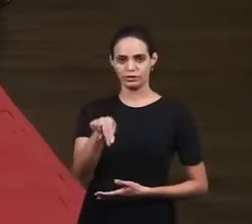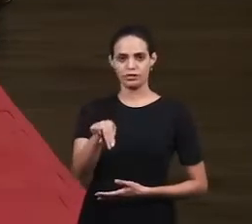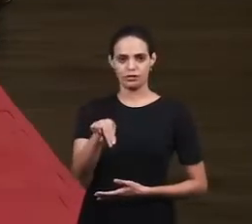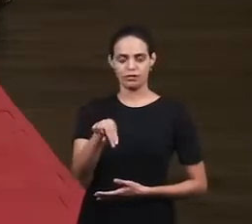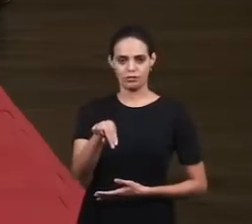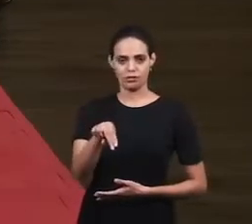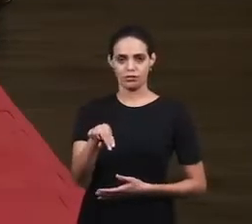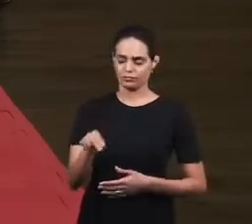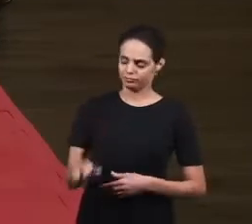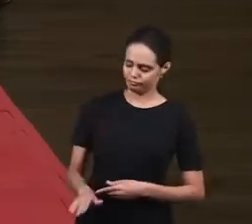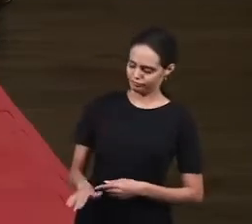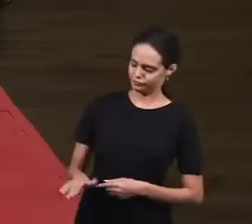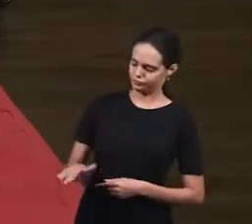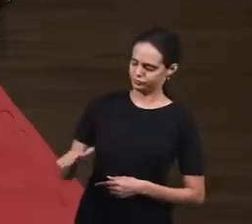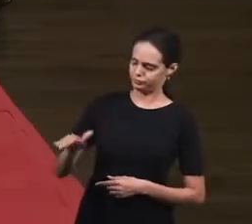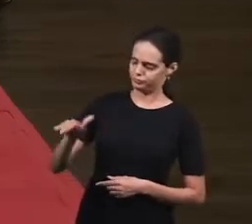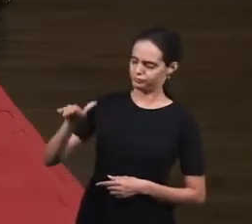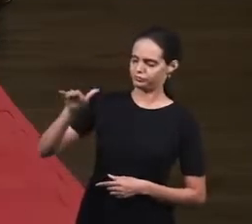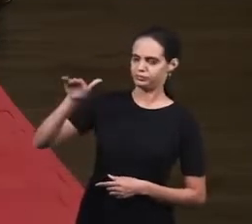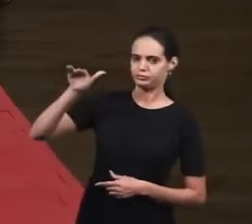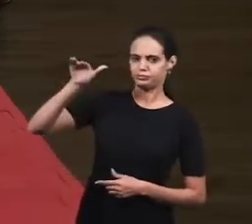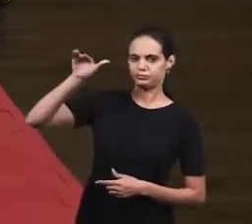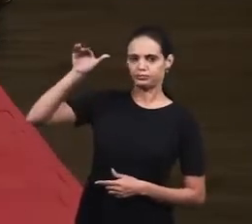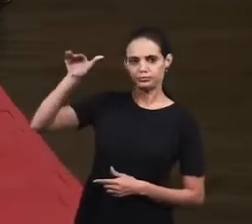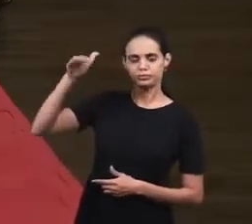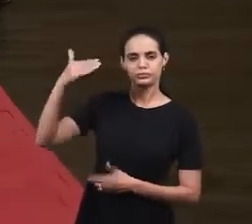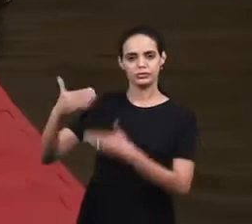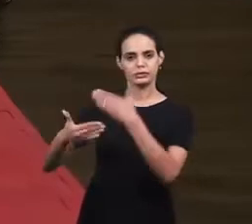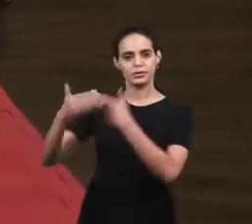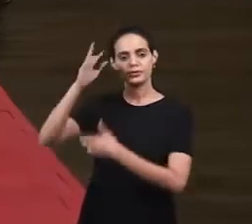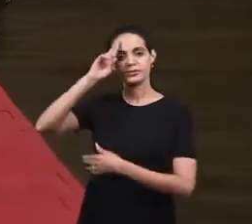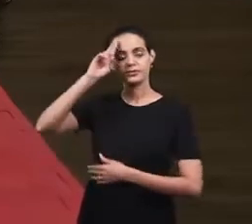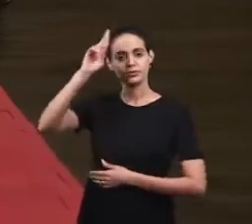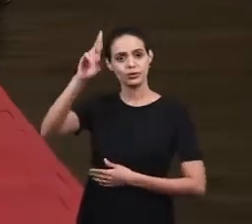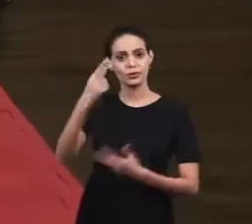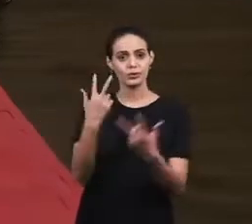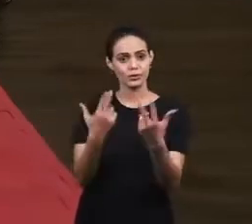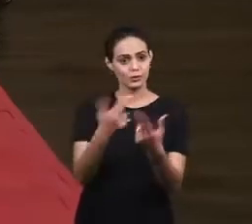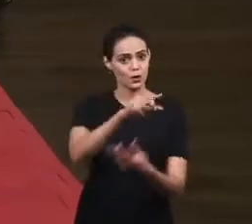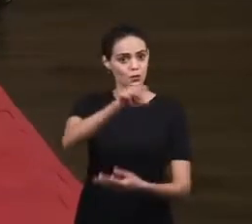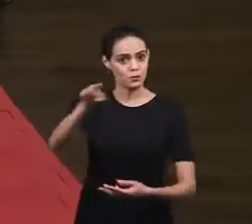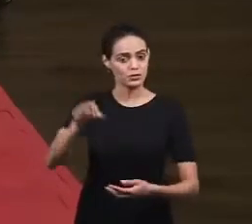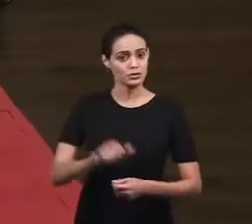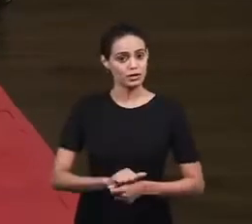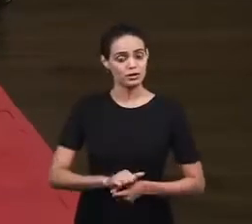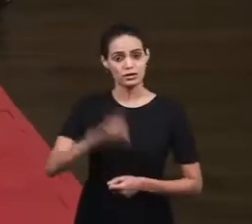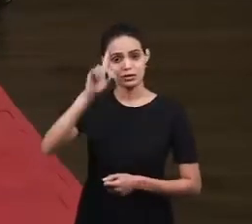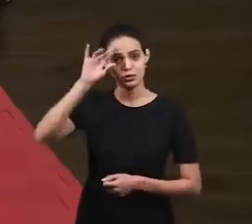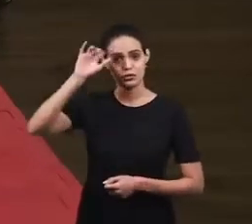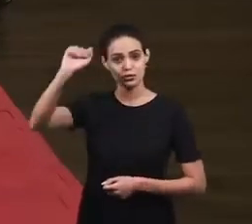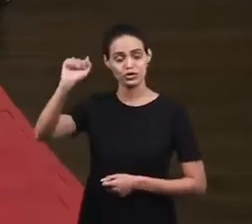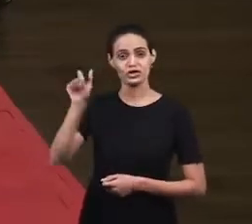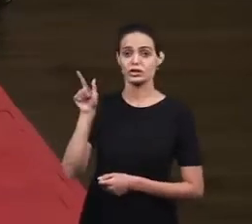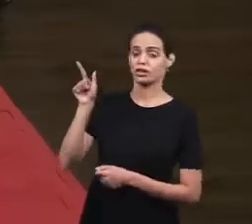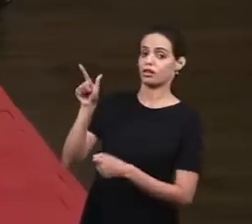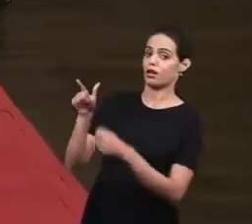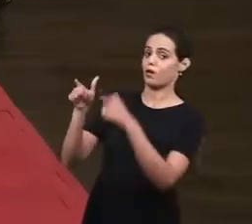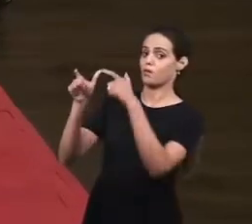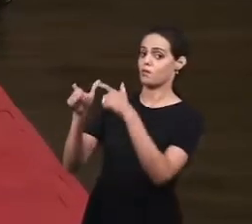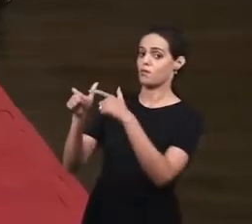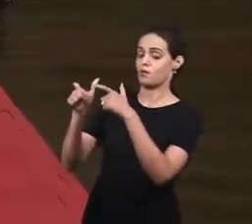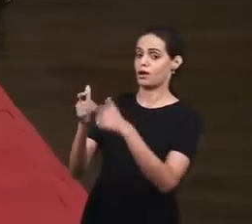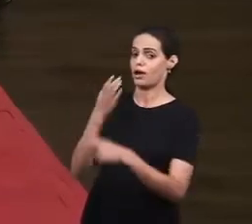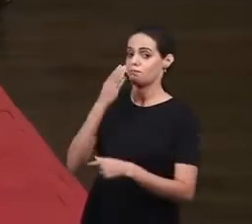up in the presence of the Lord, like you guys. And one day, he went to live here in the palace